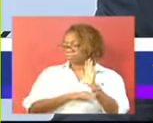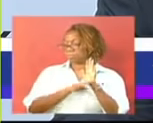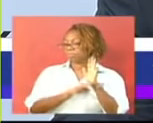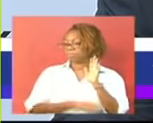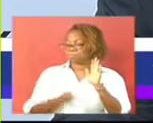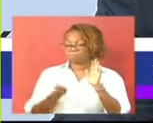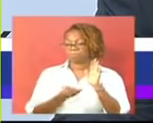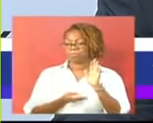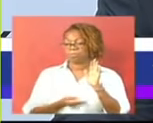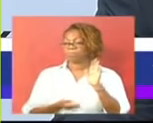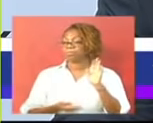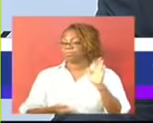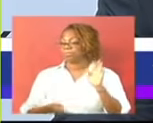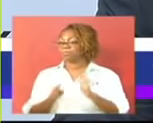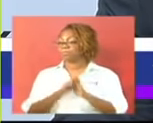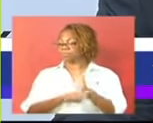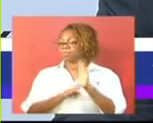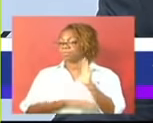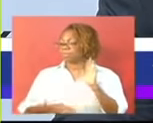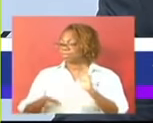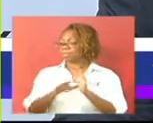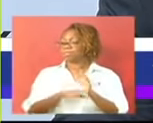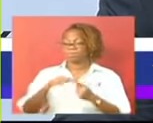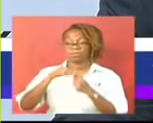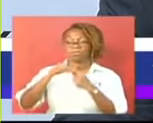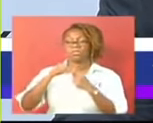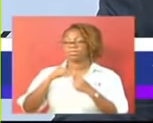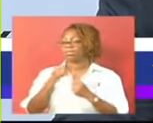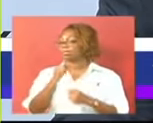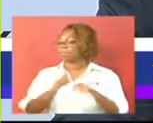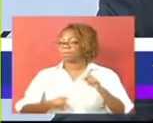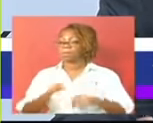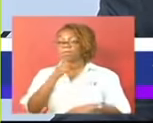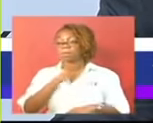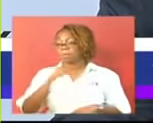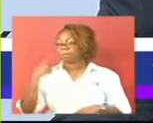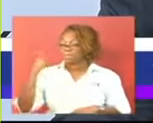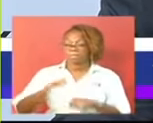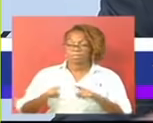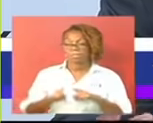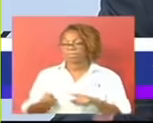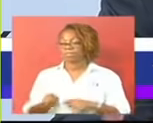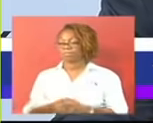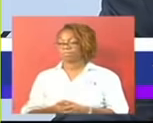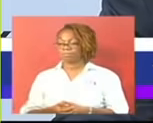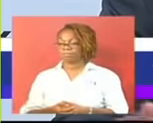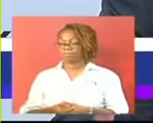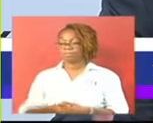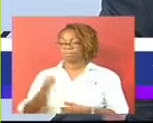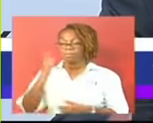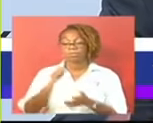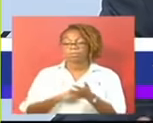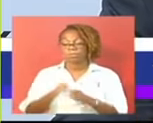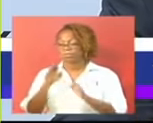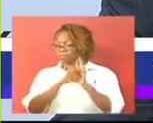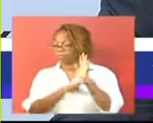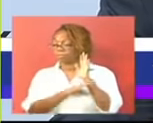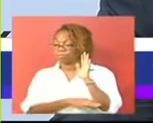the population, and especially among those vulnerable populations in countries where there's been